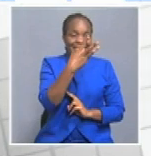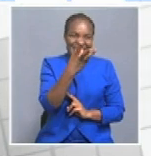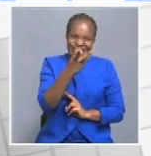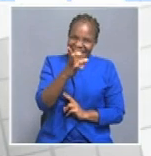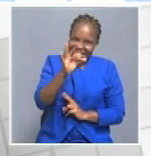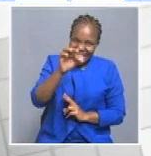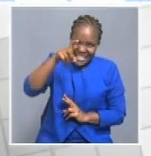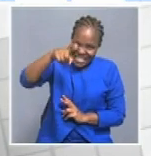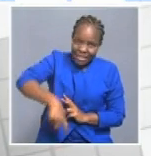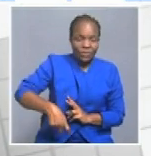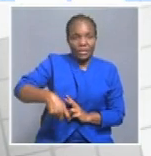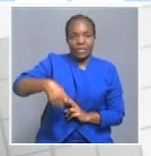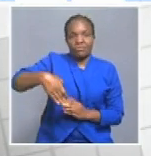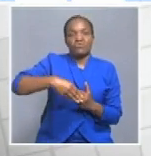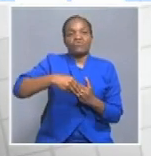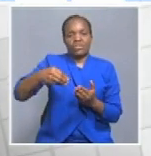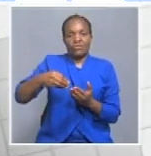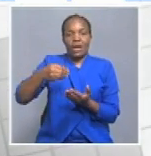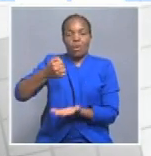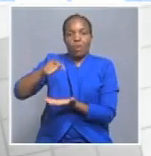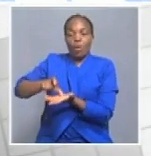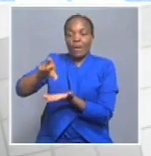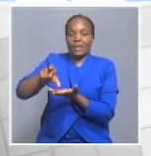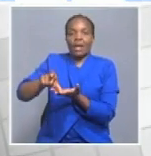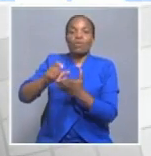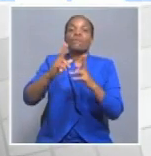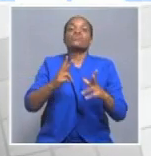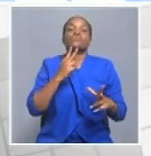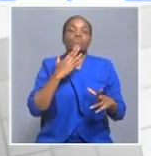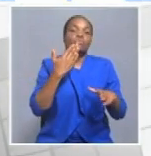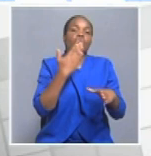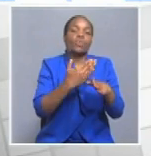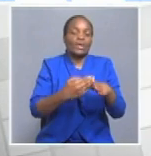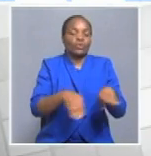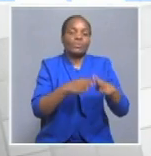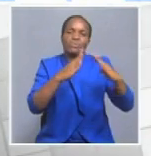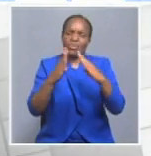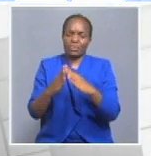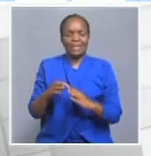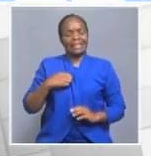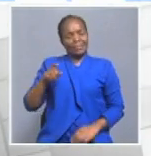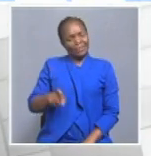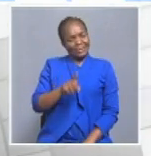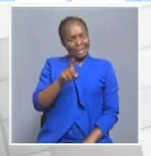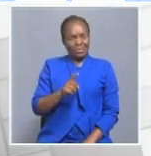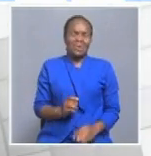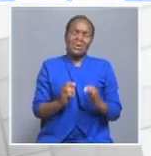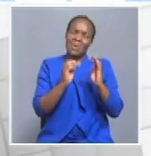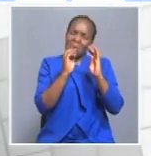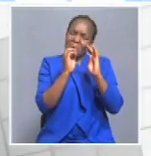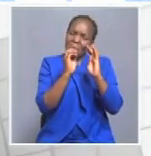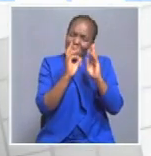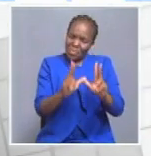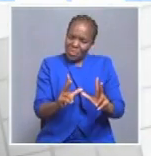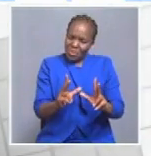369,000 Namibia dollar was spent on labor. Who exactly provided this labor? Because if it's a well-established